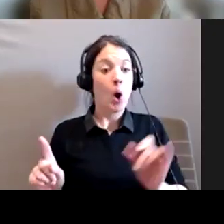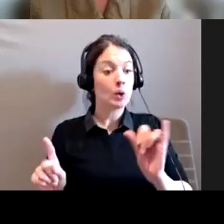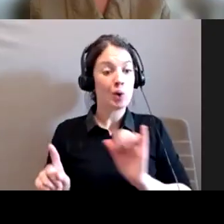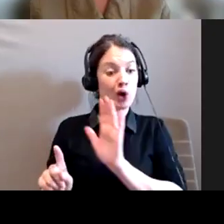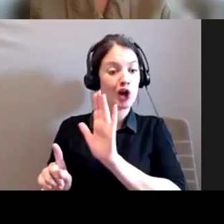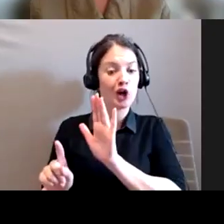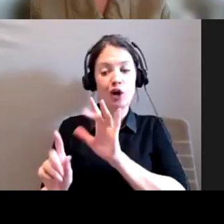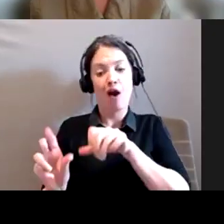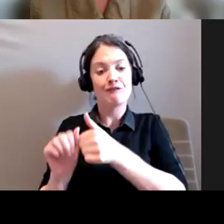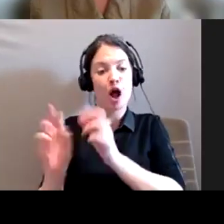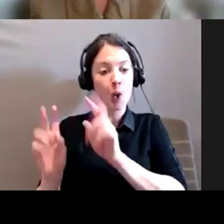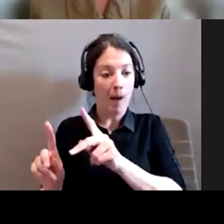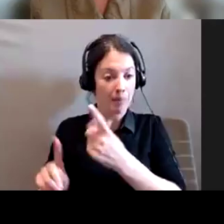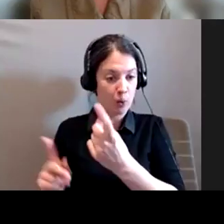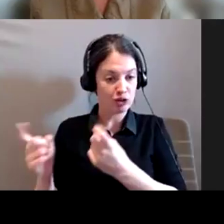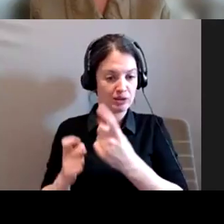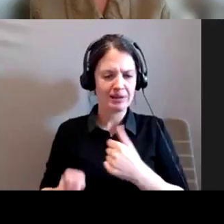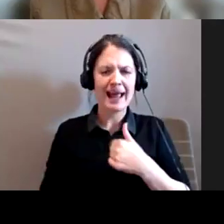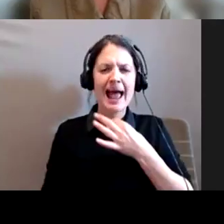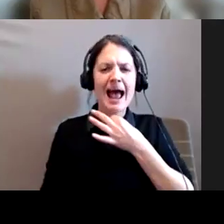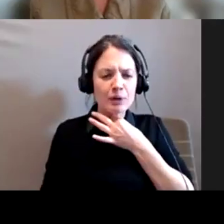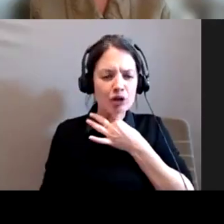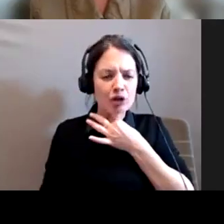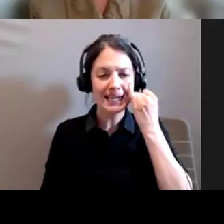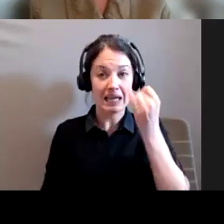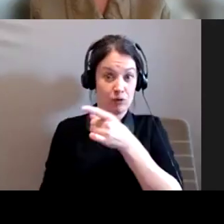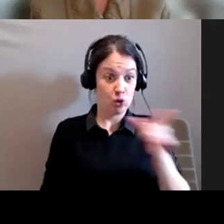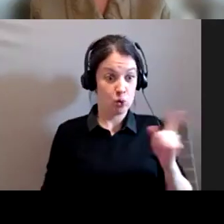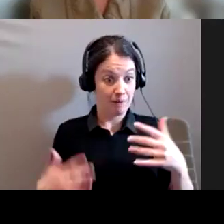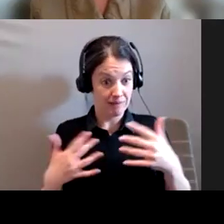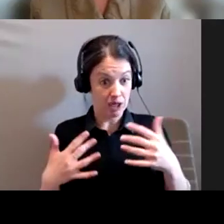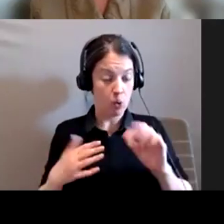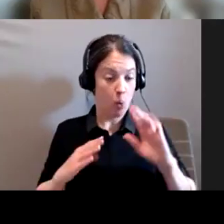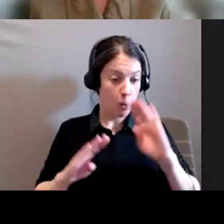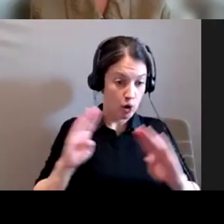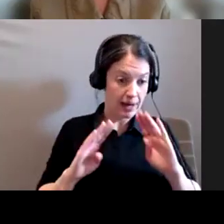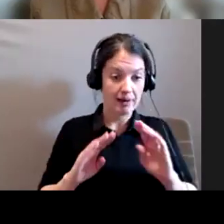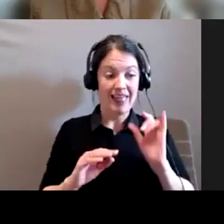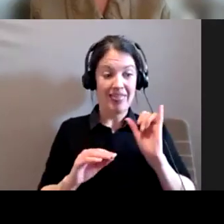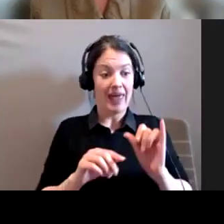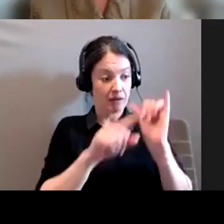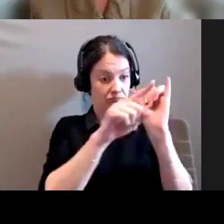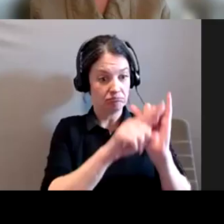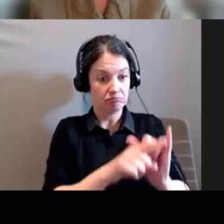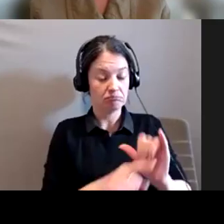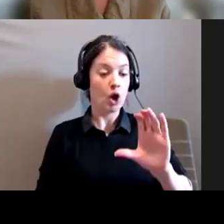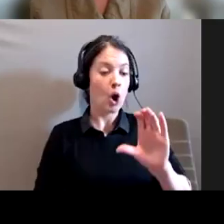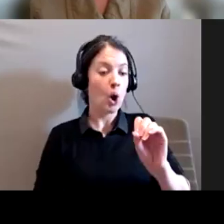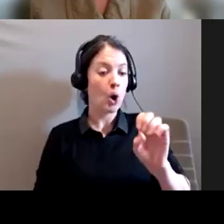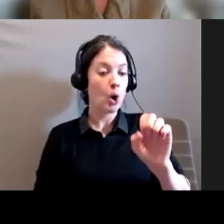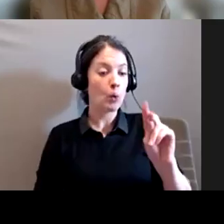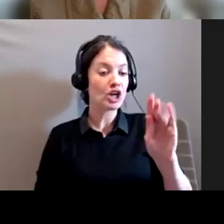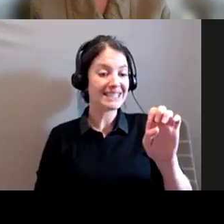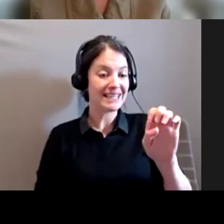I'm curious if there is a fear or a worry that the terminology of coercive control may dilute the terminology of